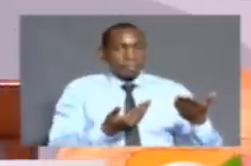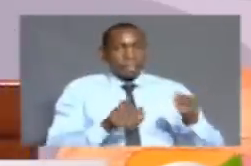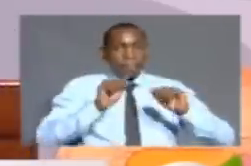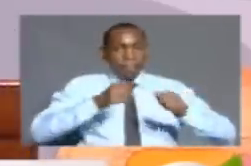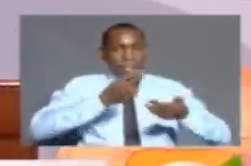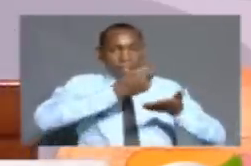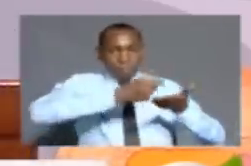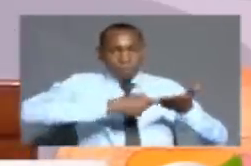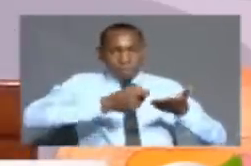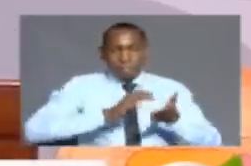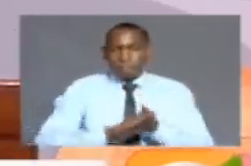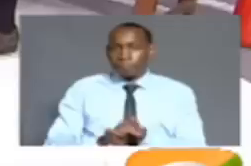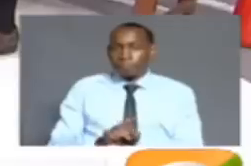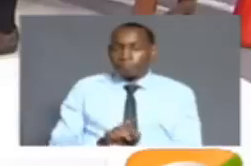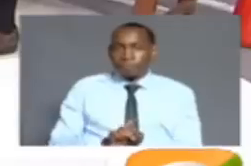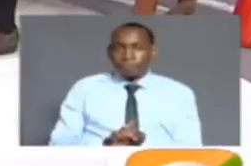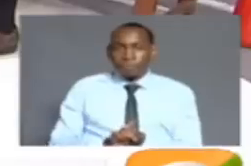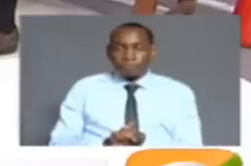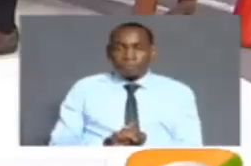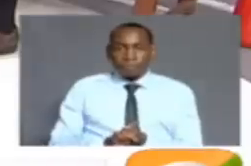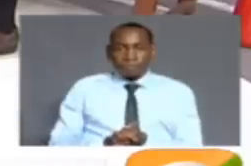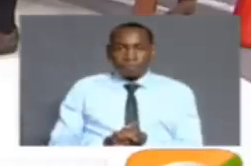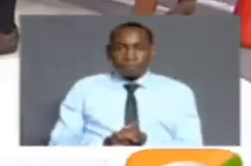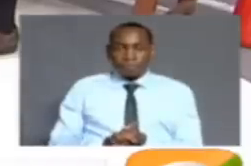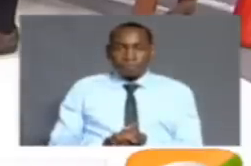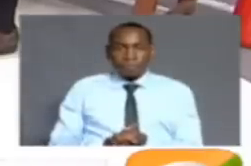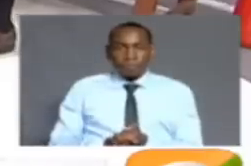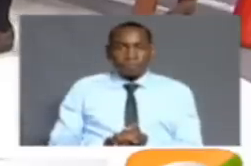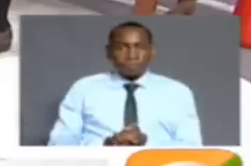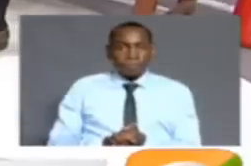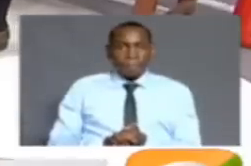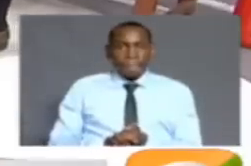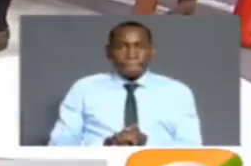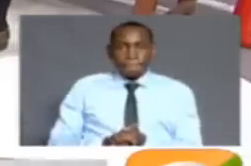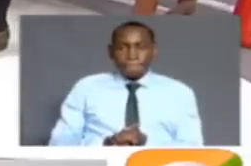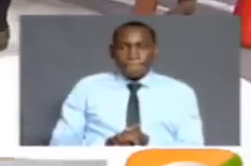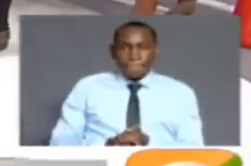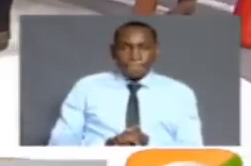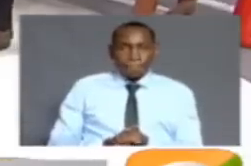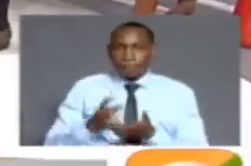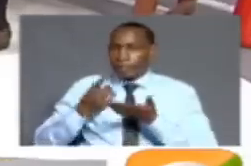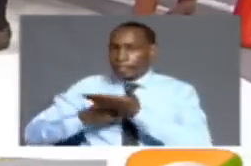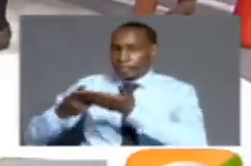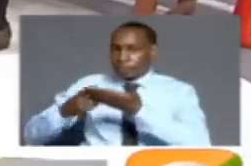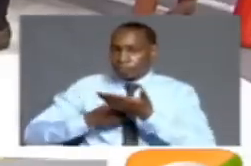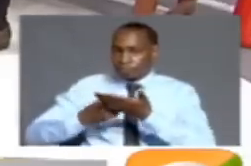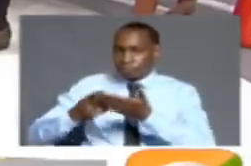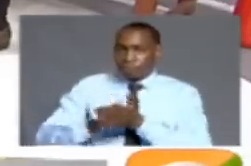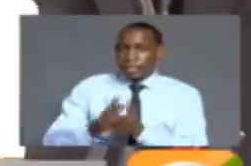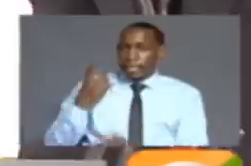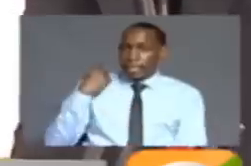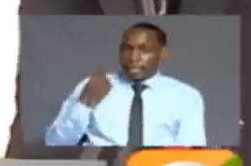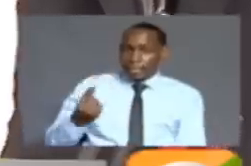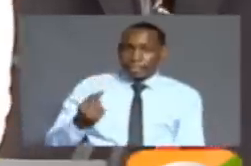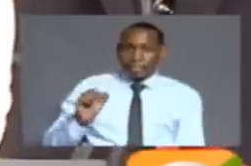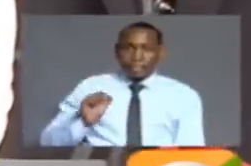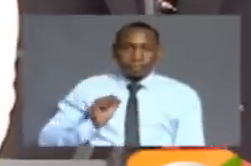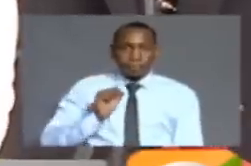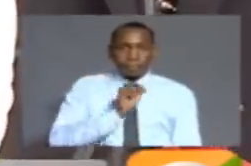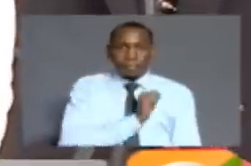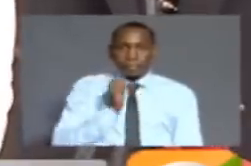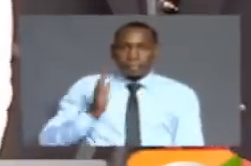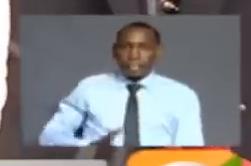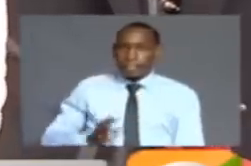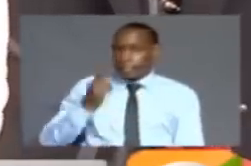said. But you know, the governor is afraid of being impeached. You know that. That's the other thing. No. But the other day, the buck stops with him. Correct. But the other day, Senator Ole